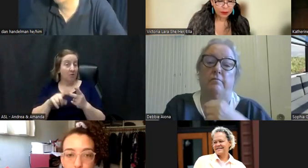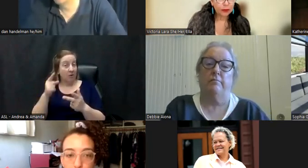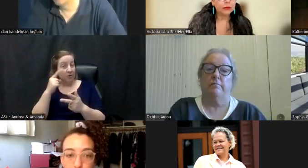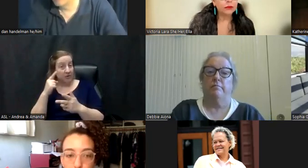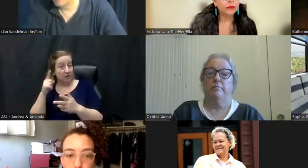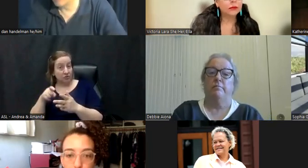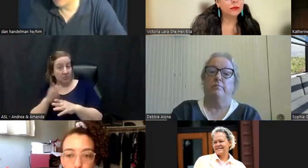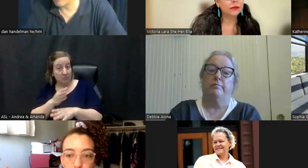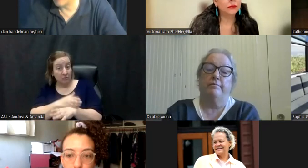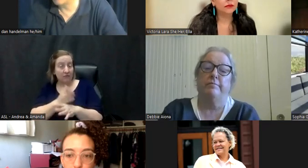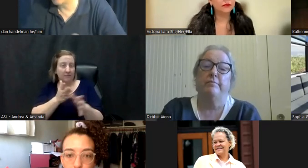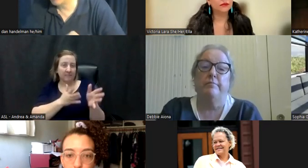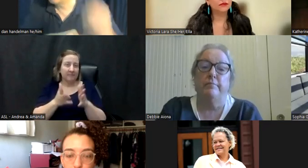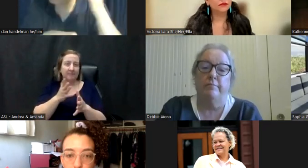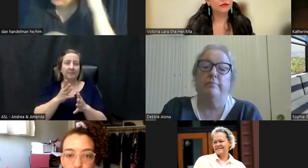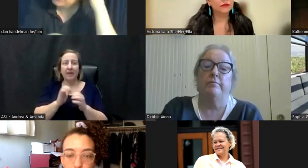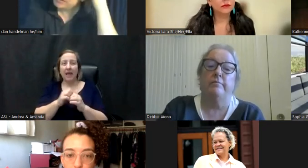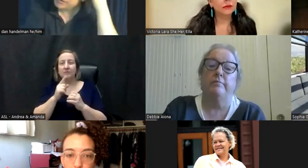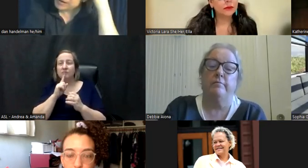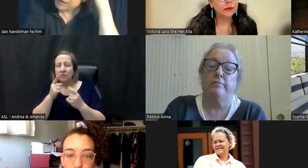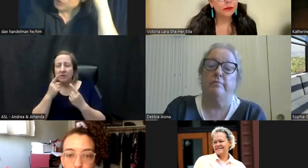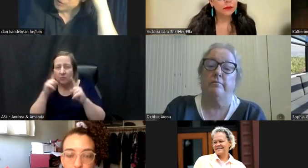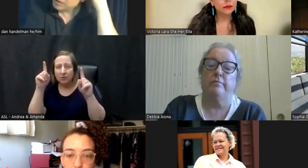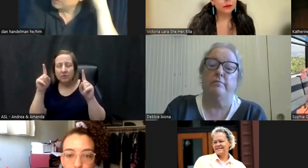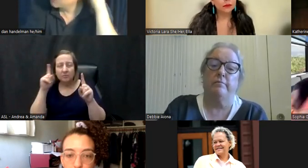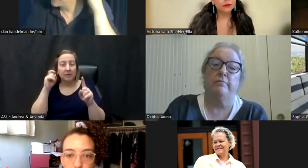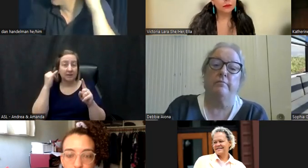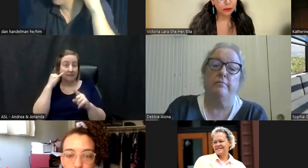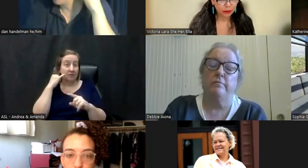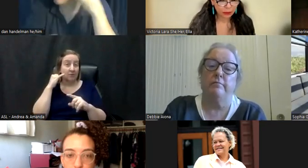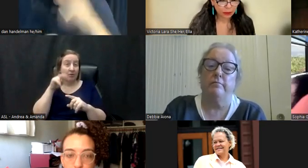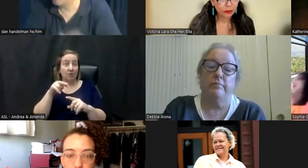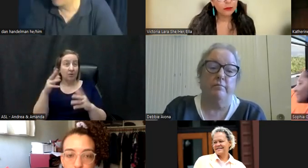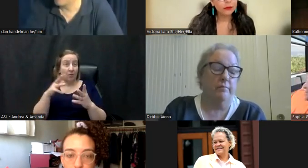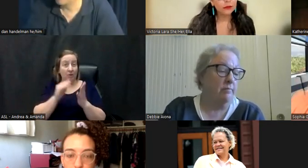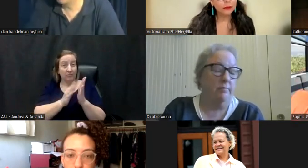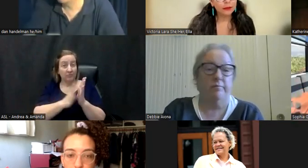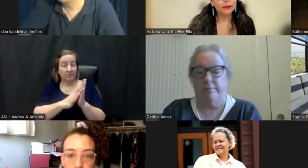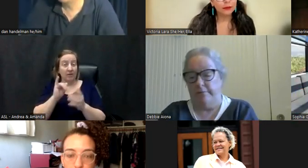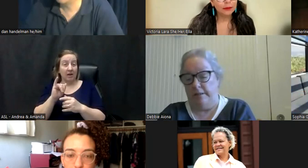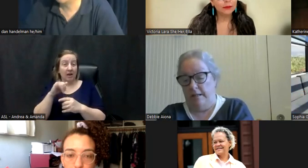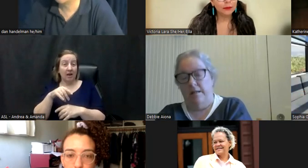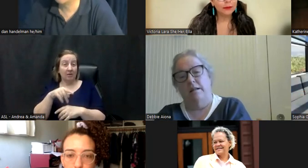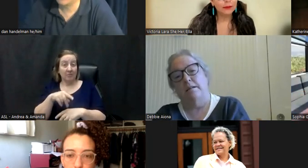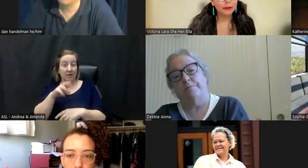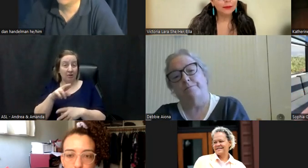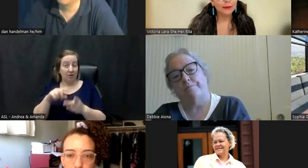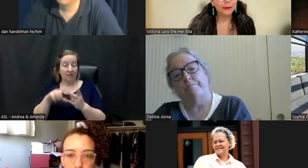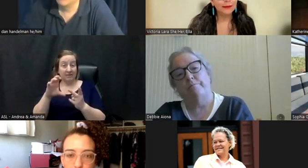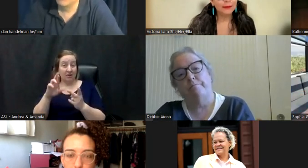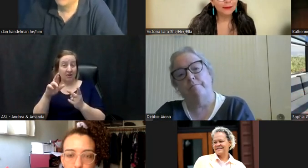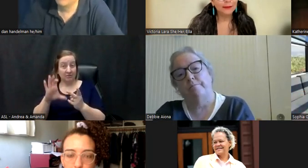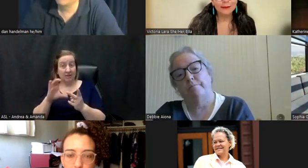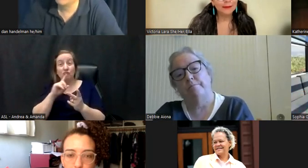should be improved? And how does it really work? Because, you know, again, if you look at what it's written down for IPR and CRC and what actually